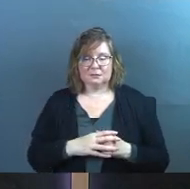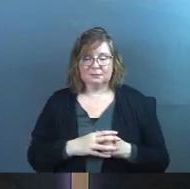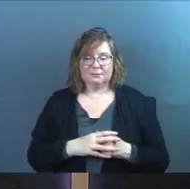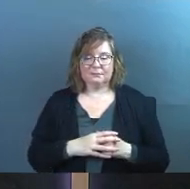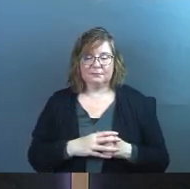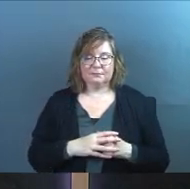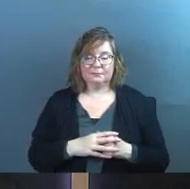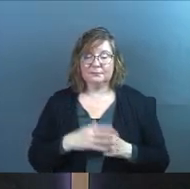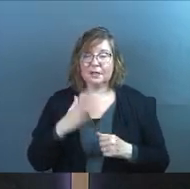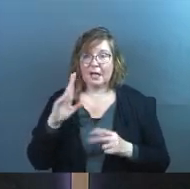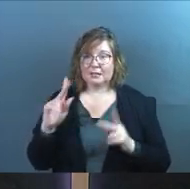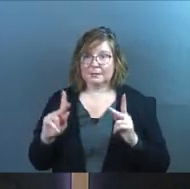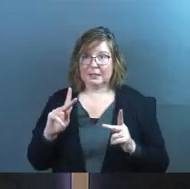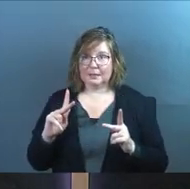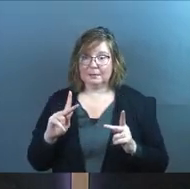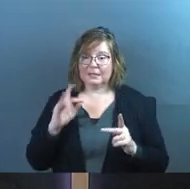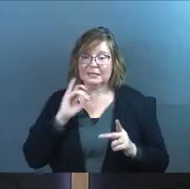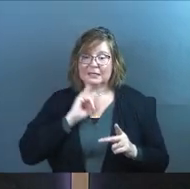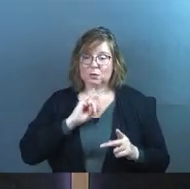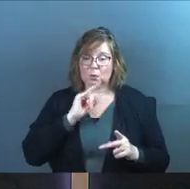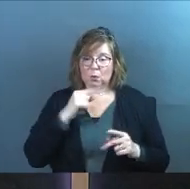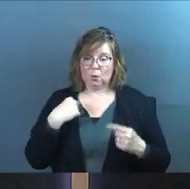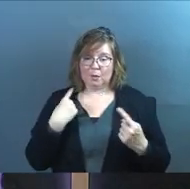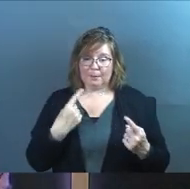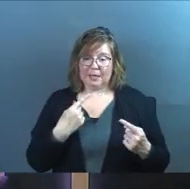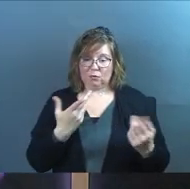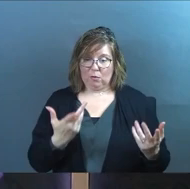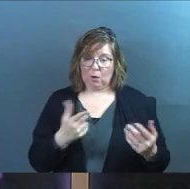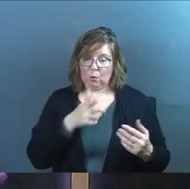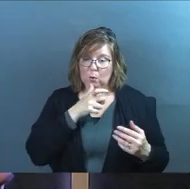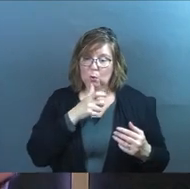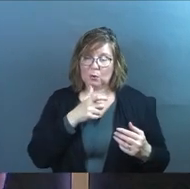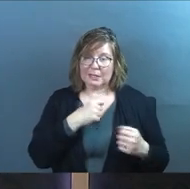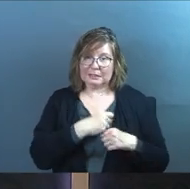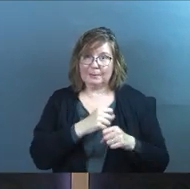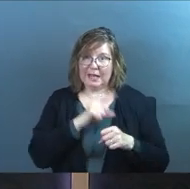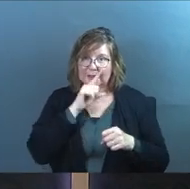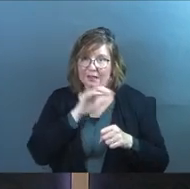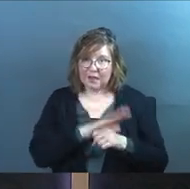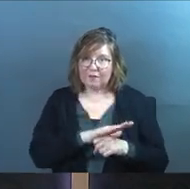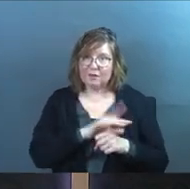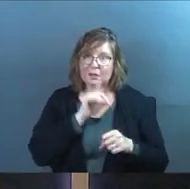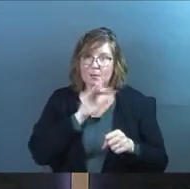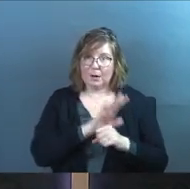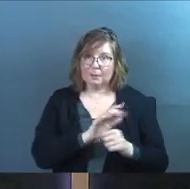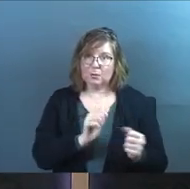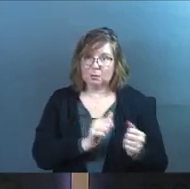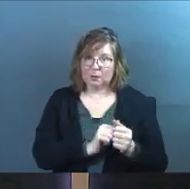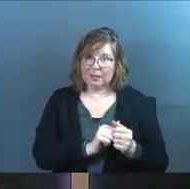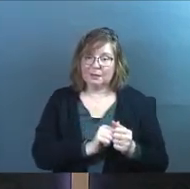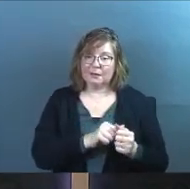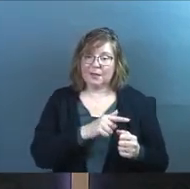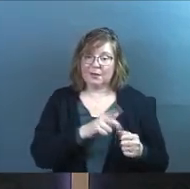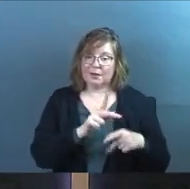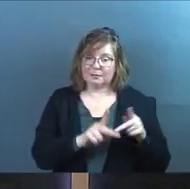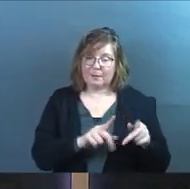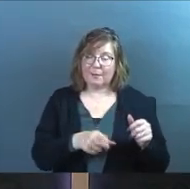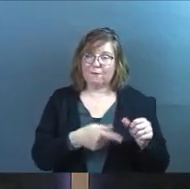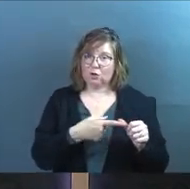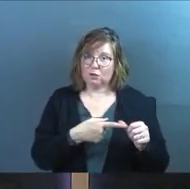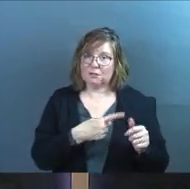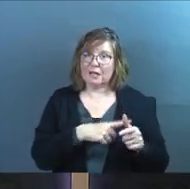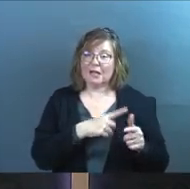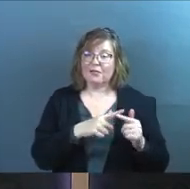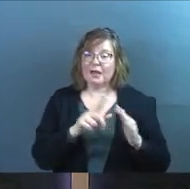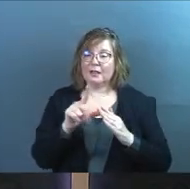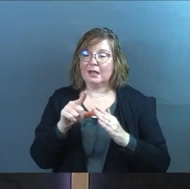right? God's people, his Israel, who have been around, who he has made the covenants and the promise with, and they are his people first, right?